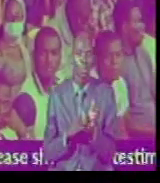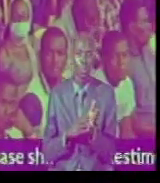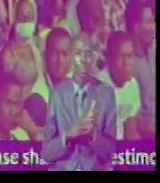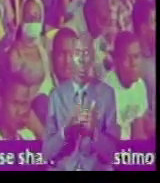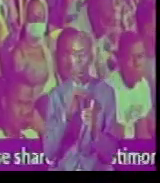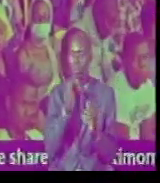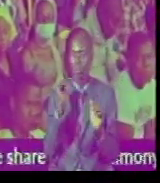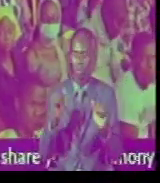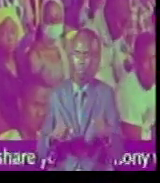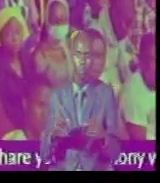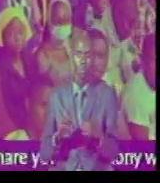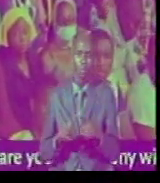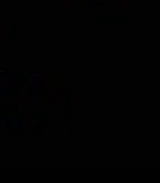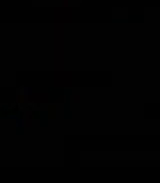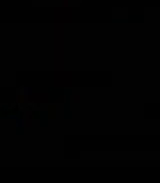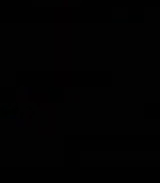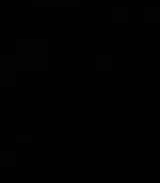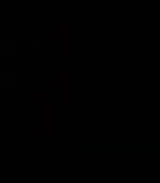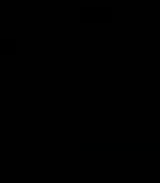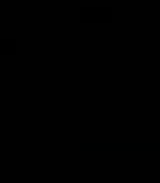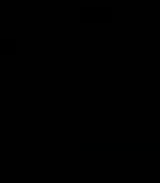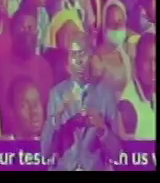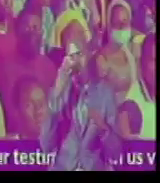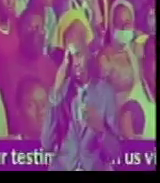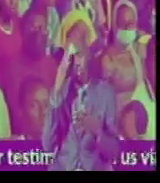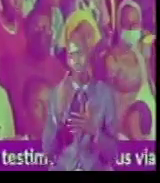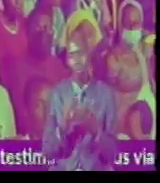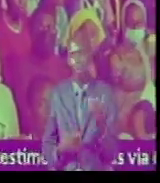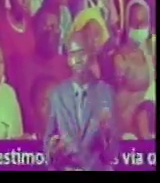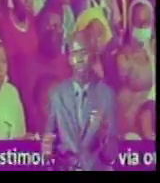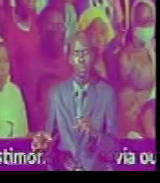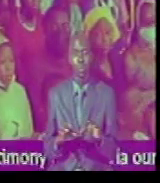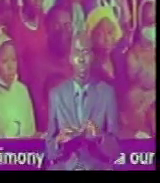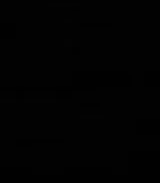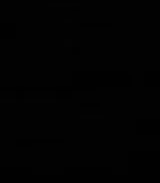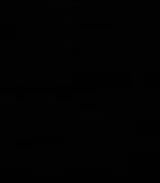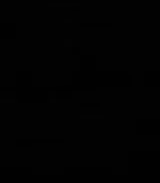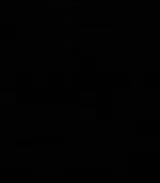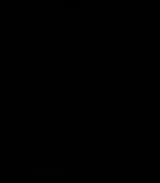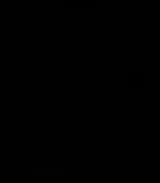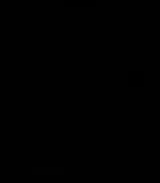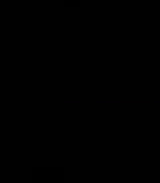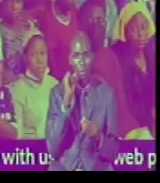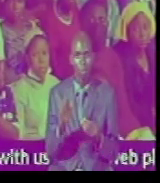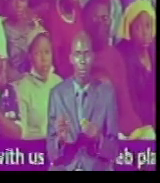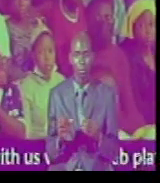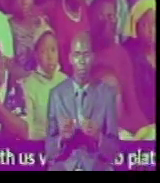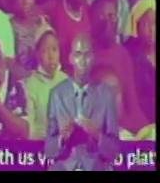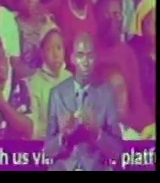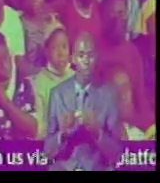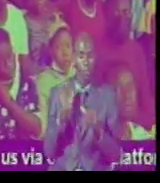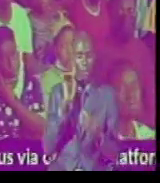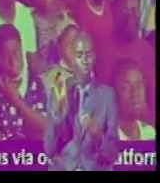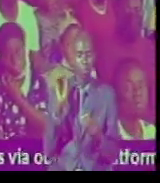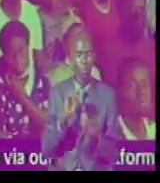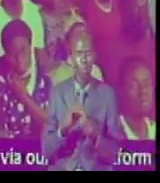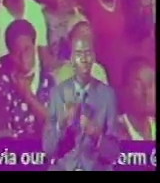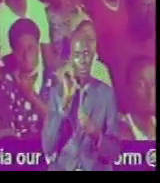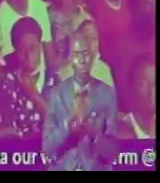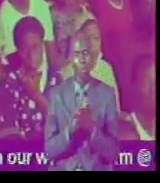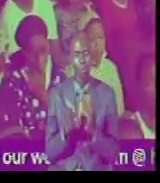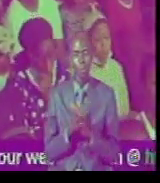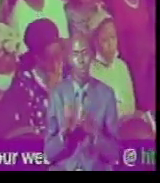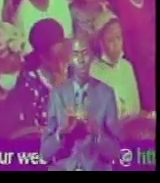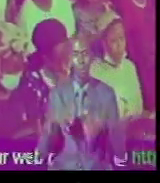worse and didn't know what to do. The more I resisted, the more tired and weak I became. But miracles came